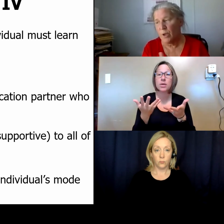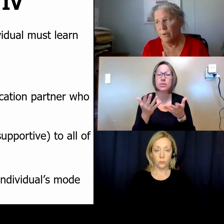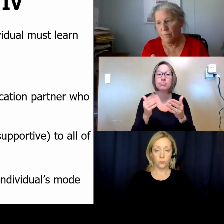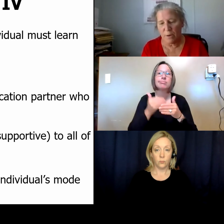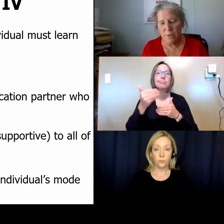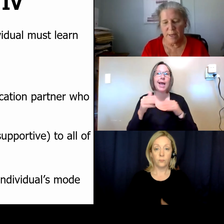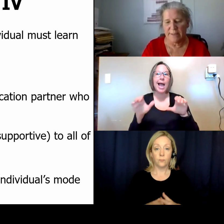to do. Those things.